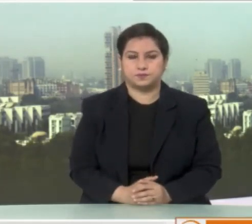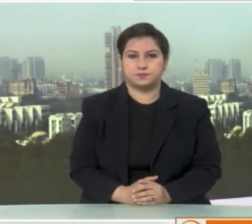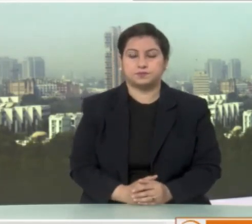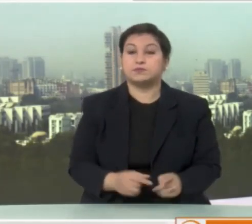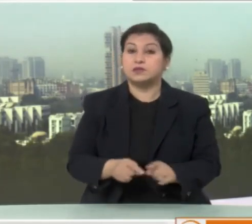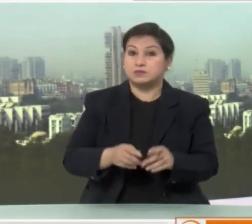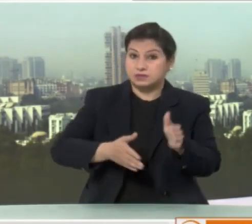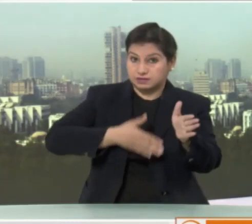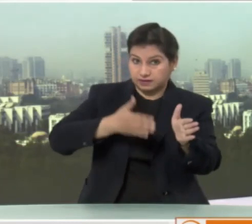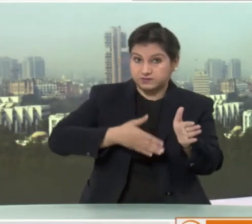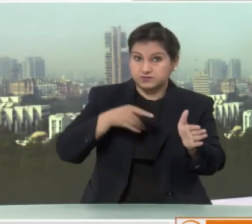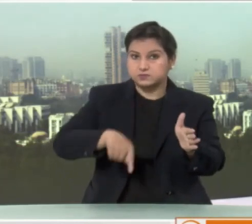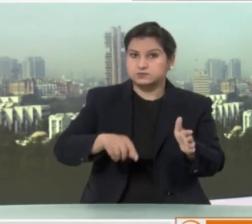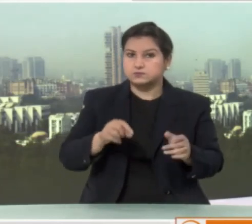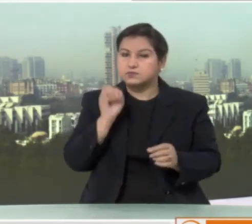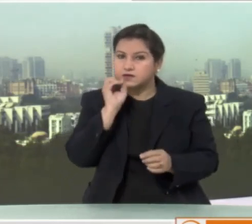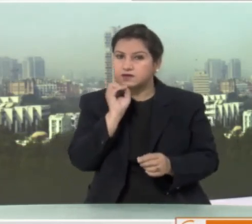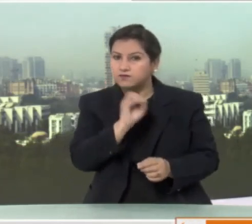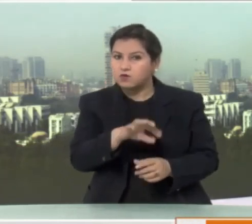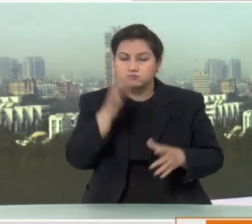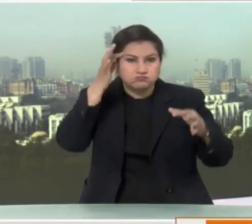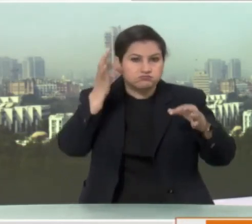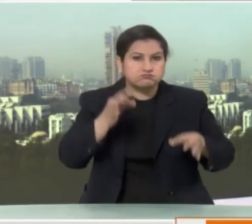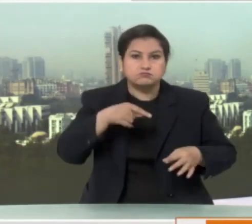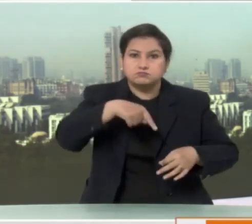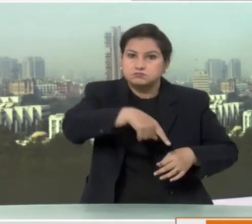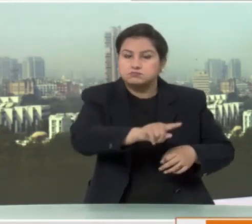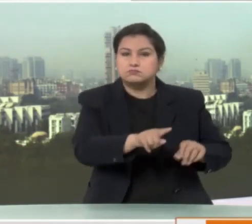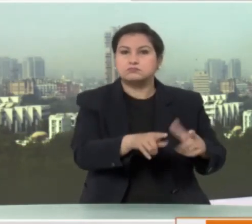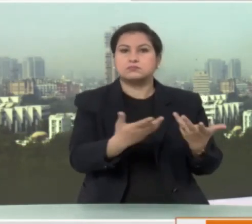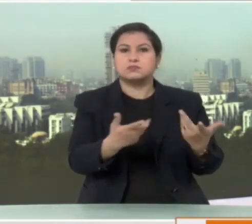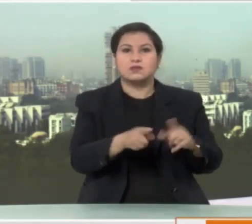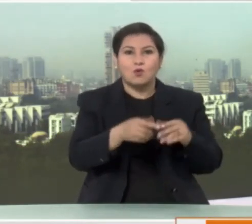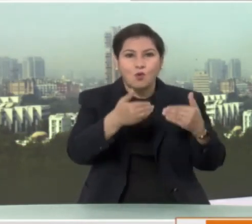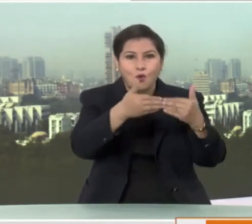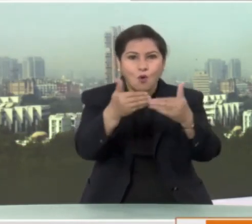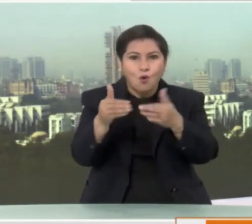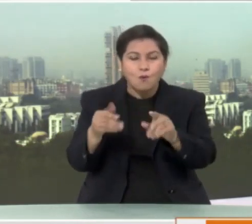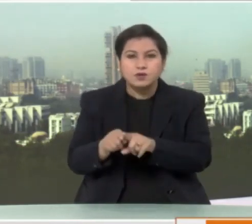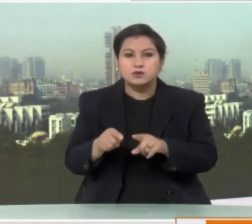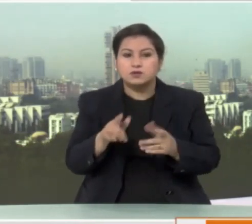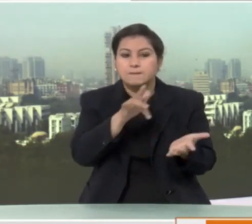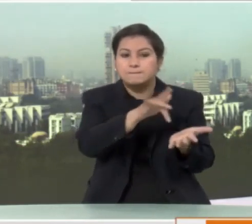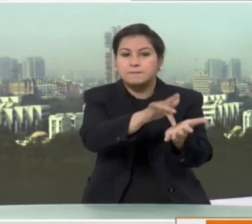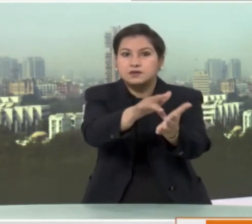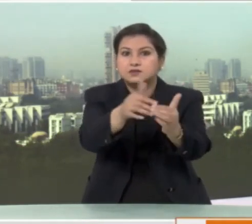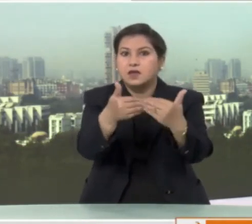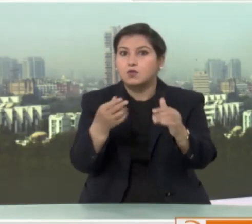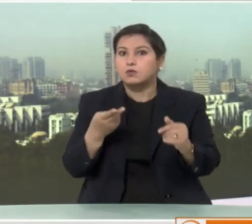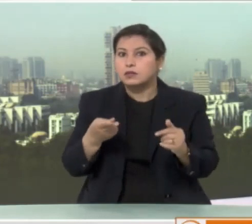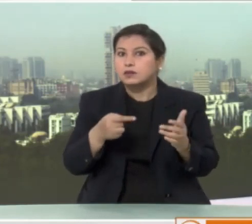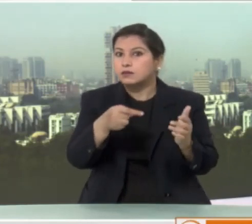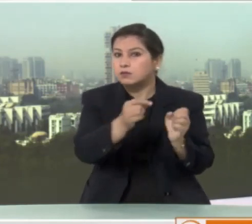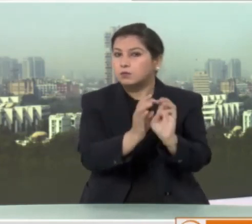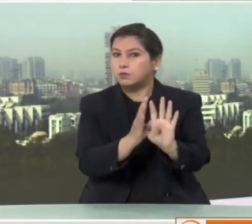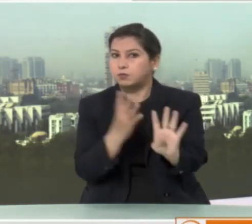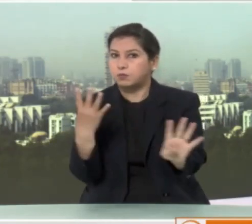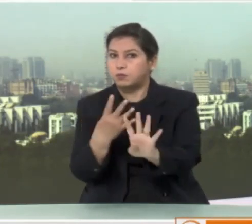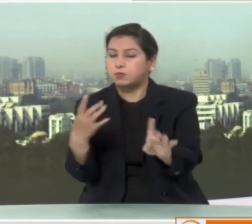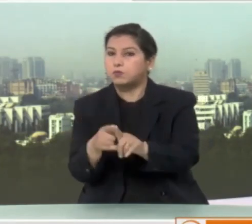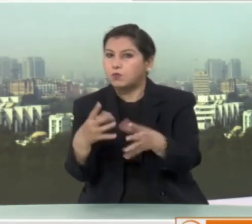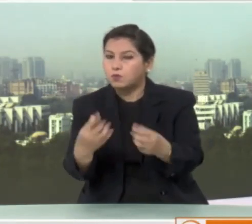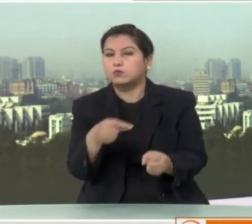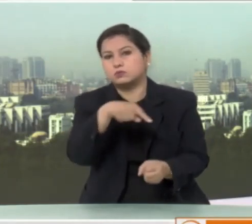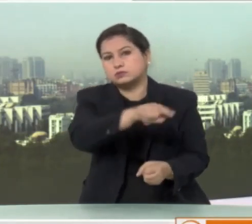The zonal railways have been instructed to decide and notify opening of reservation counters according to the local needs and